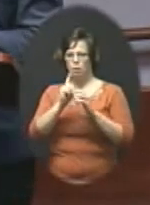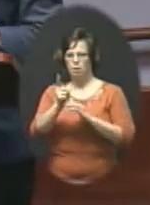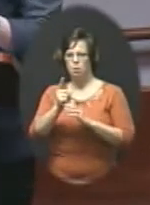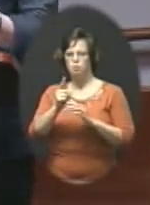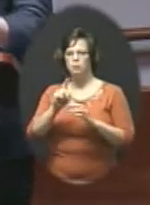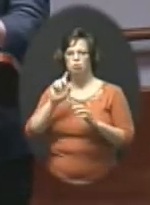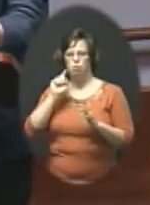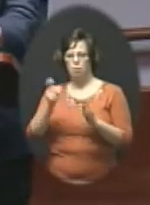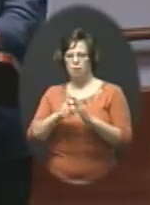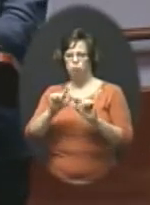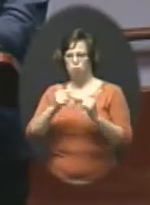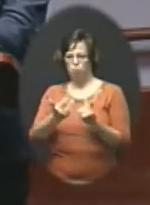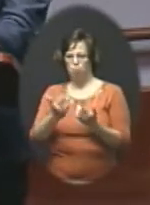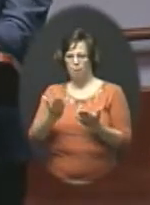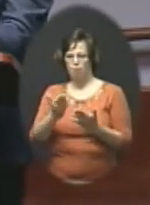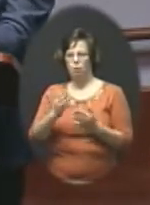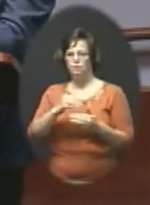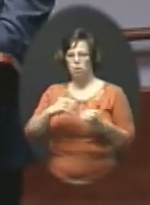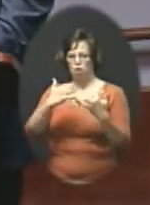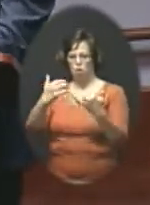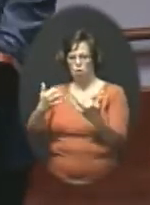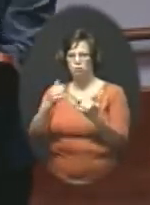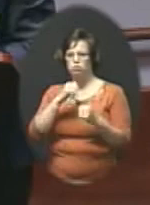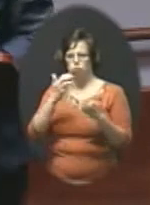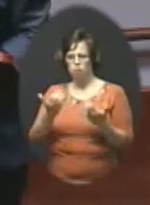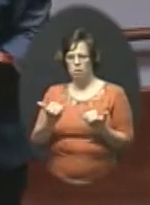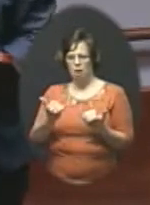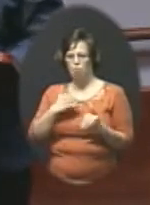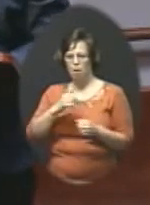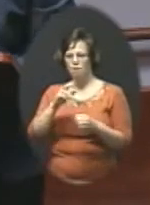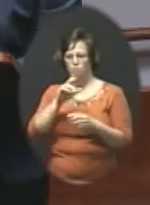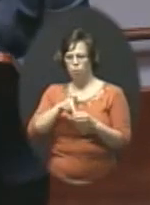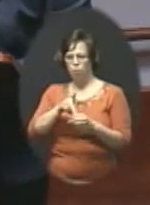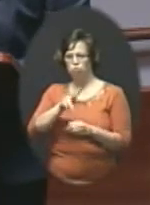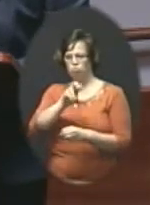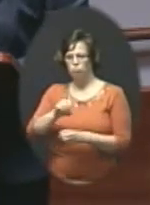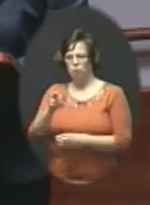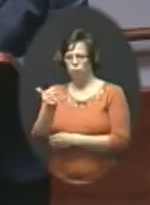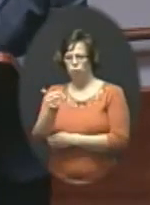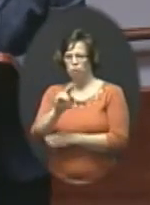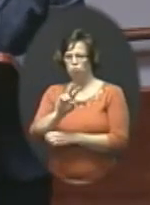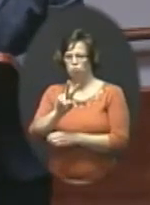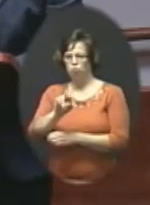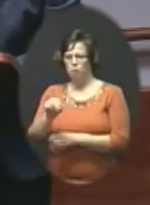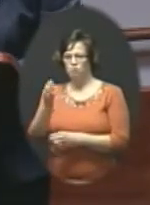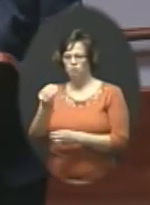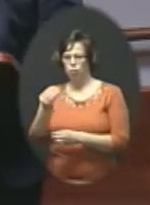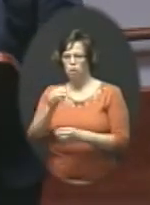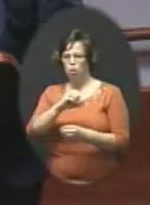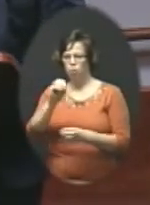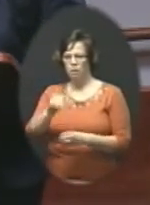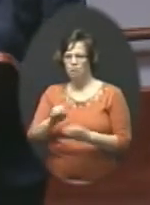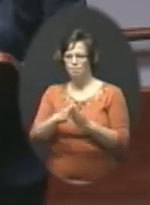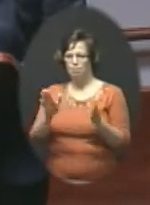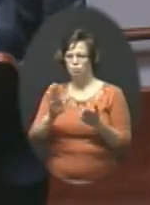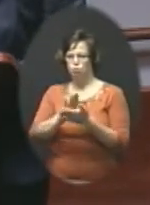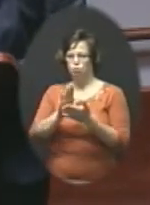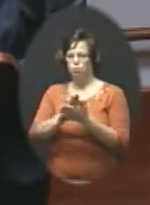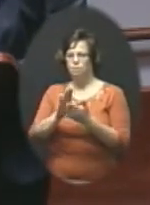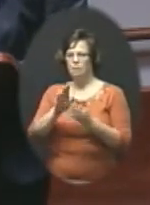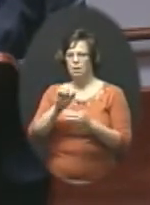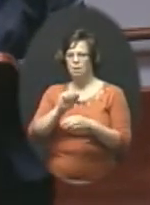that's in attendance. In the audience today, we have participants in the 2013-14 Olathe Public Schools Administrative Development